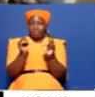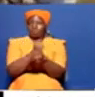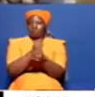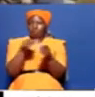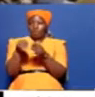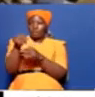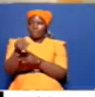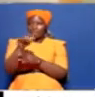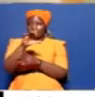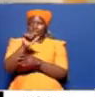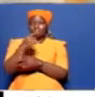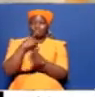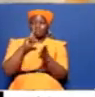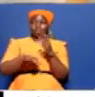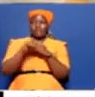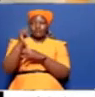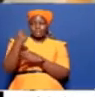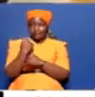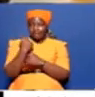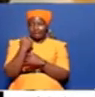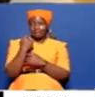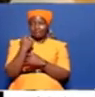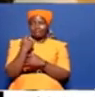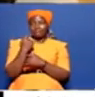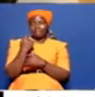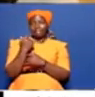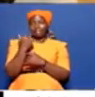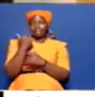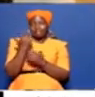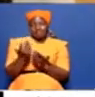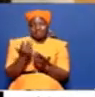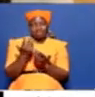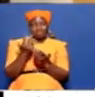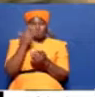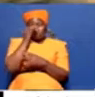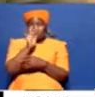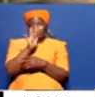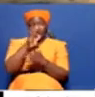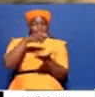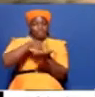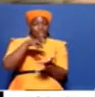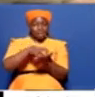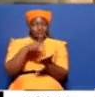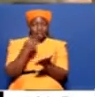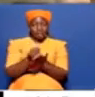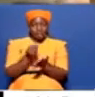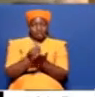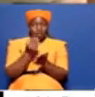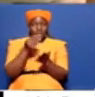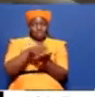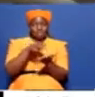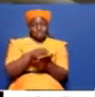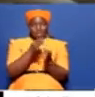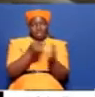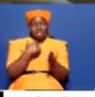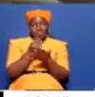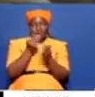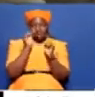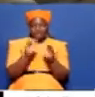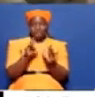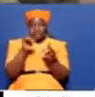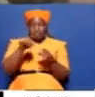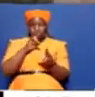saying Kenyans, irrespective of their financial status, should be given an opportunity to study and get jobs outside the country, adding that